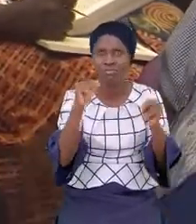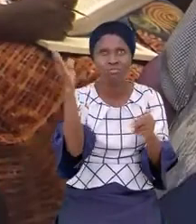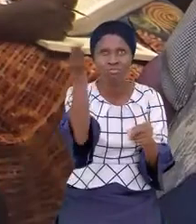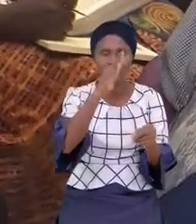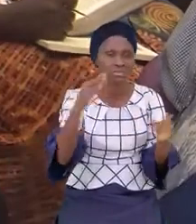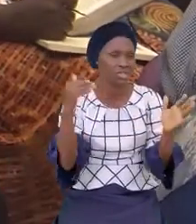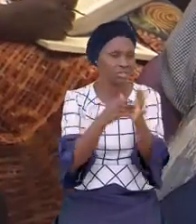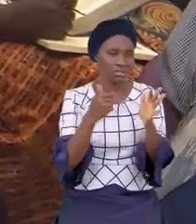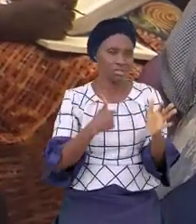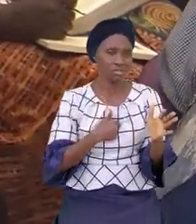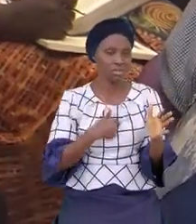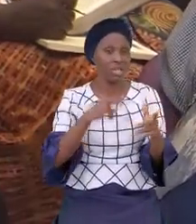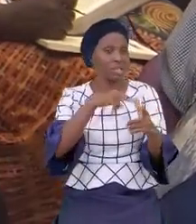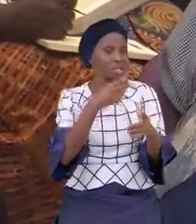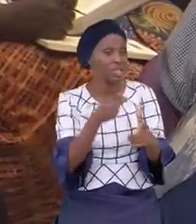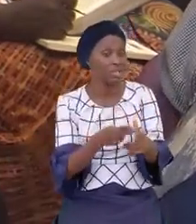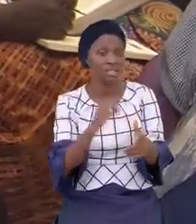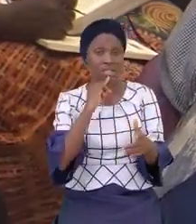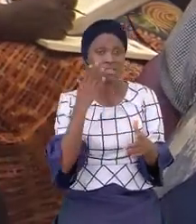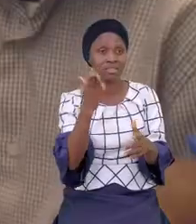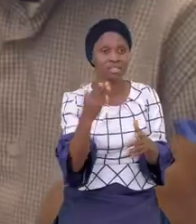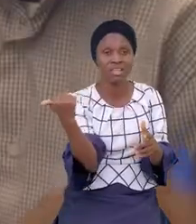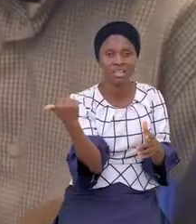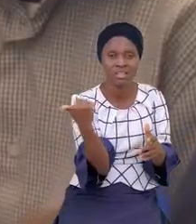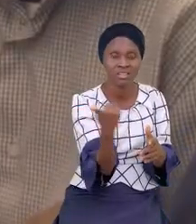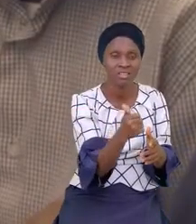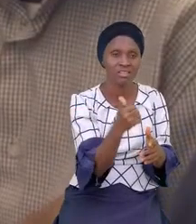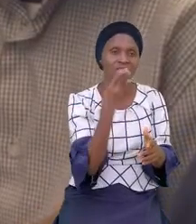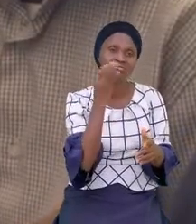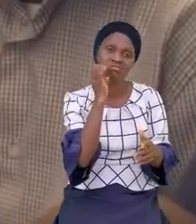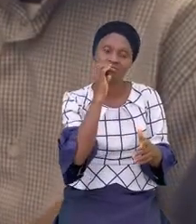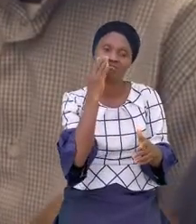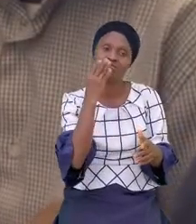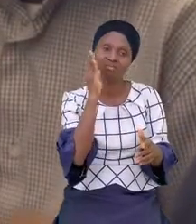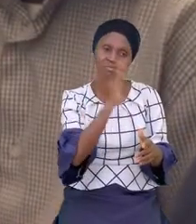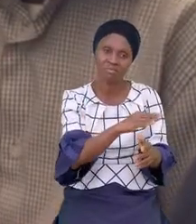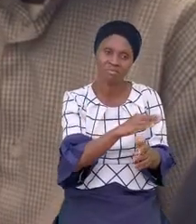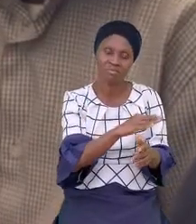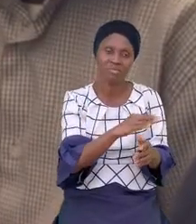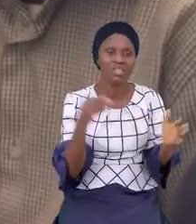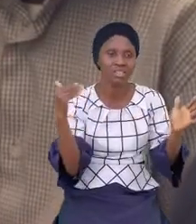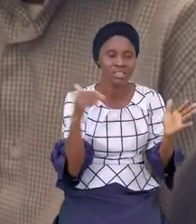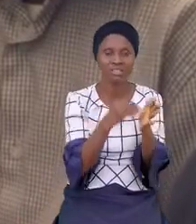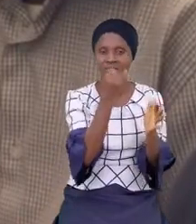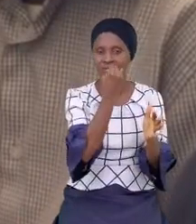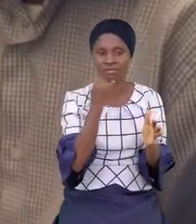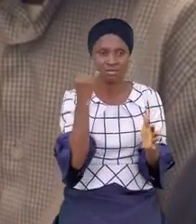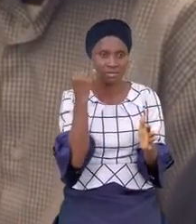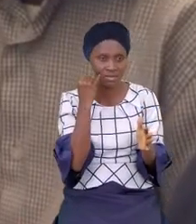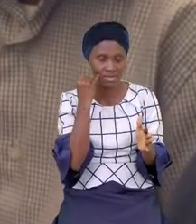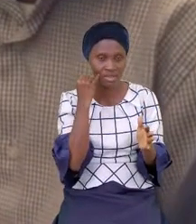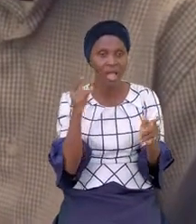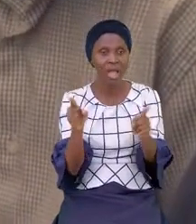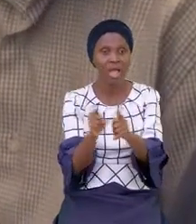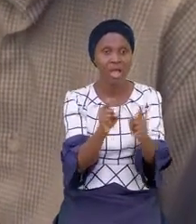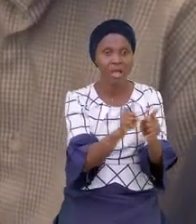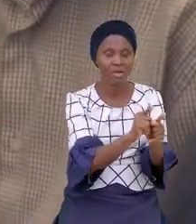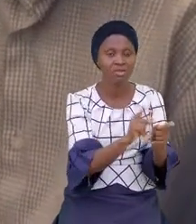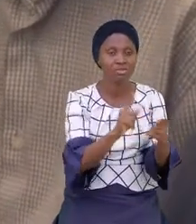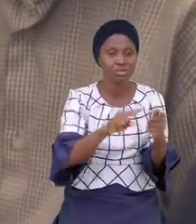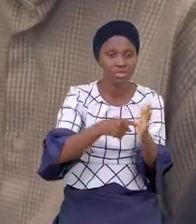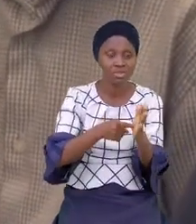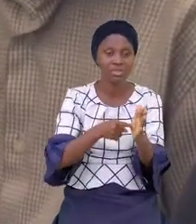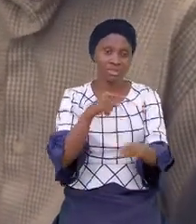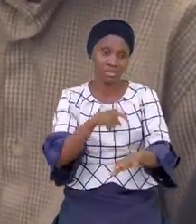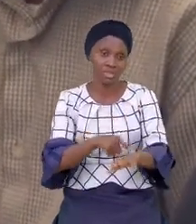Neither is there any divination against Israel. According to this time, it shall be